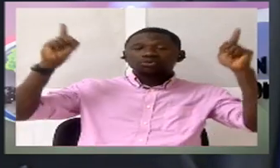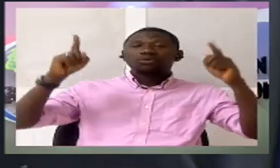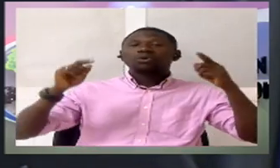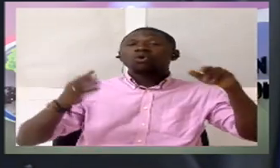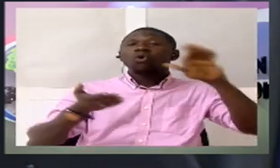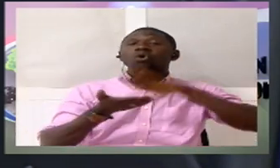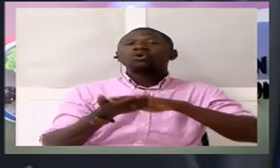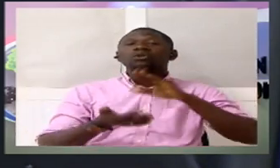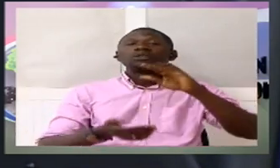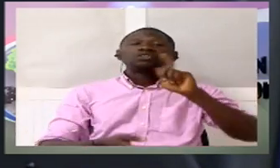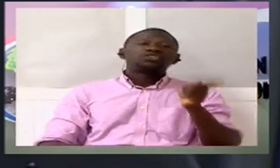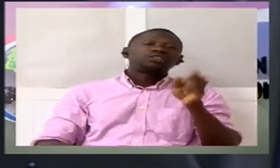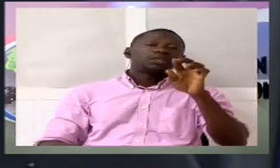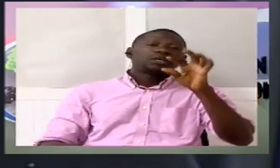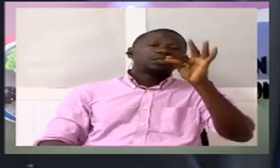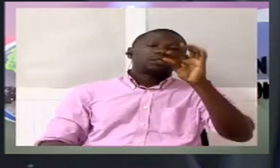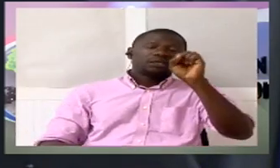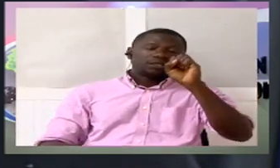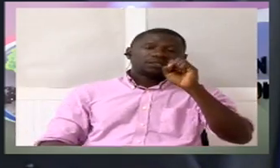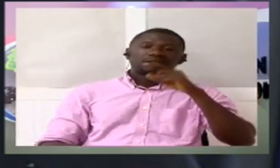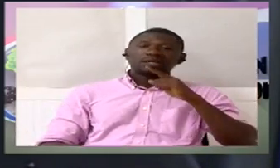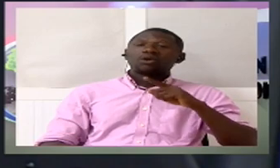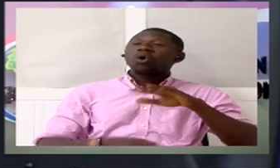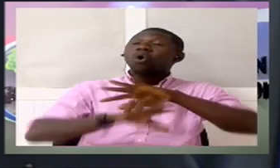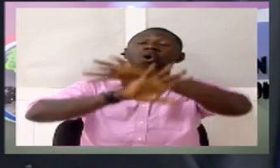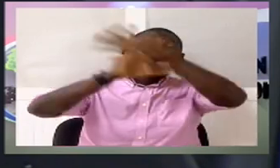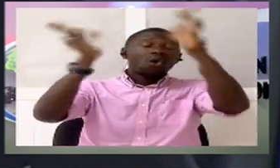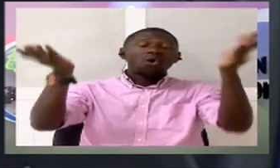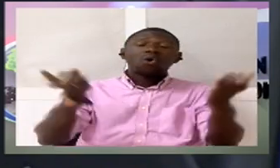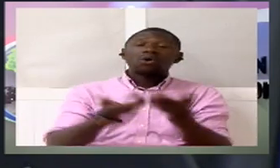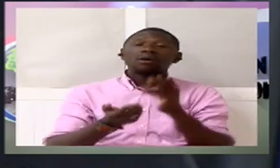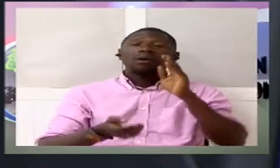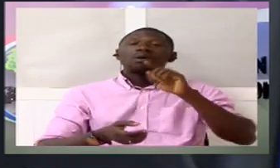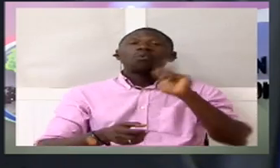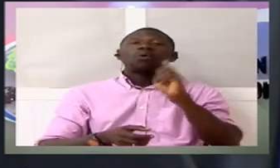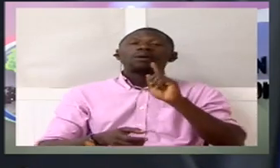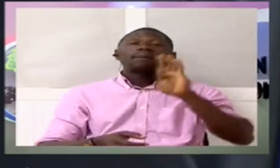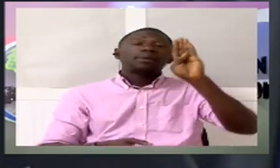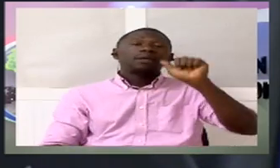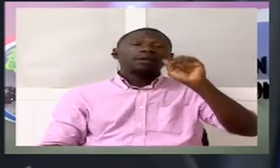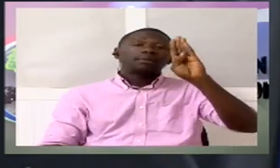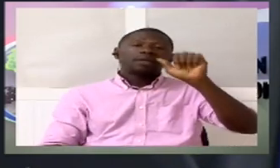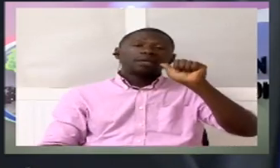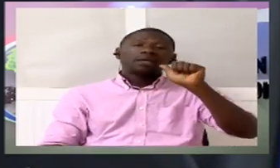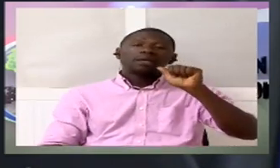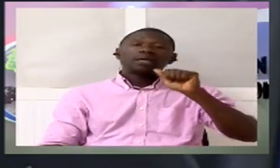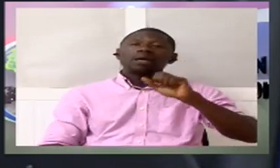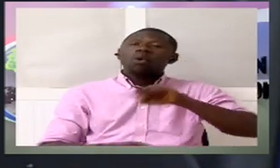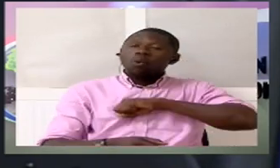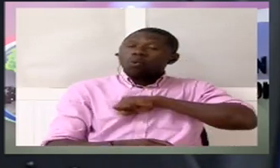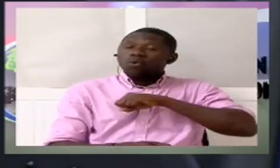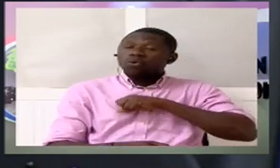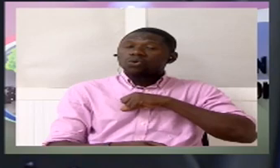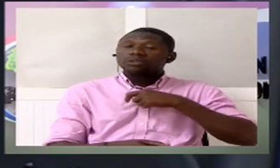sol be freeze that all of Baba's assets were being frozen, including bank accounts, including his bank